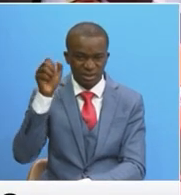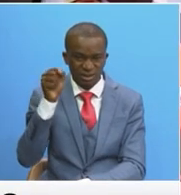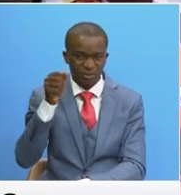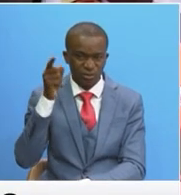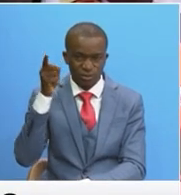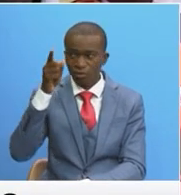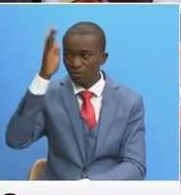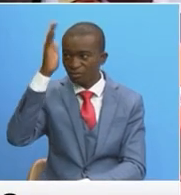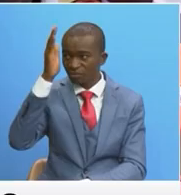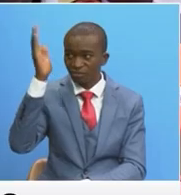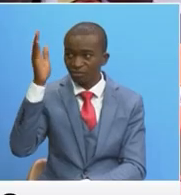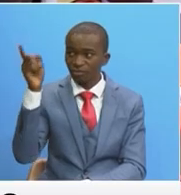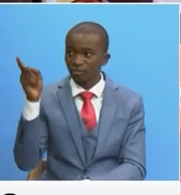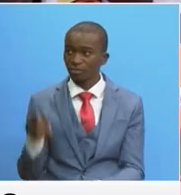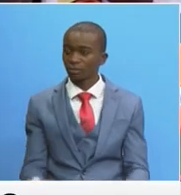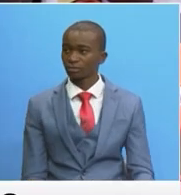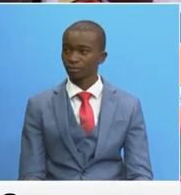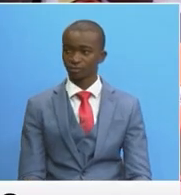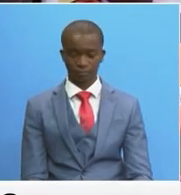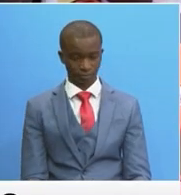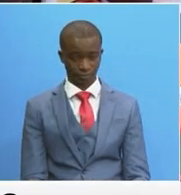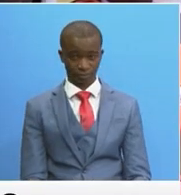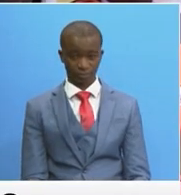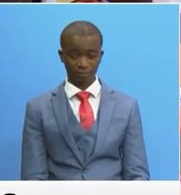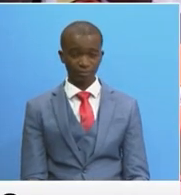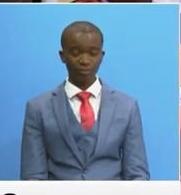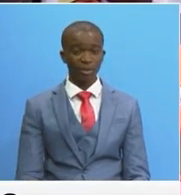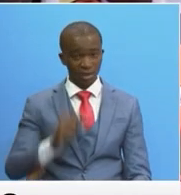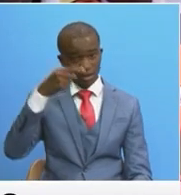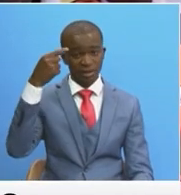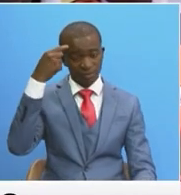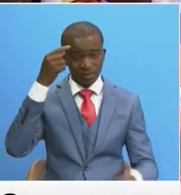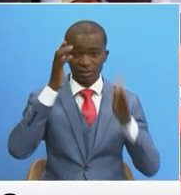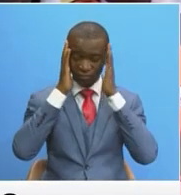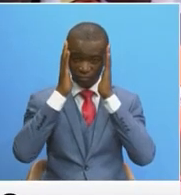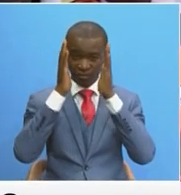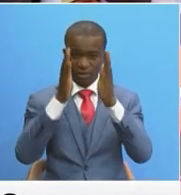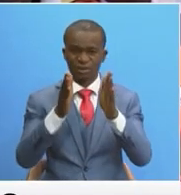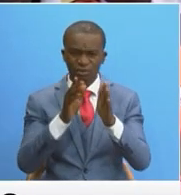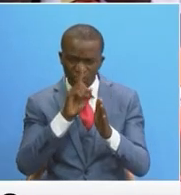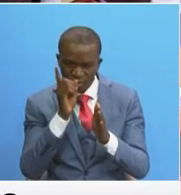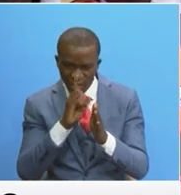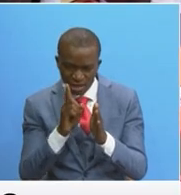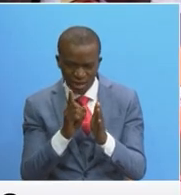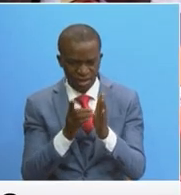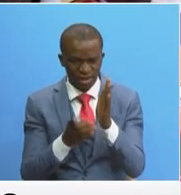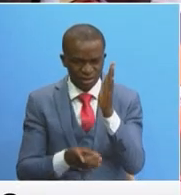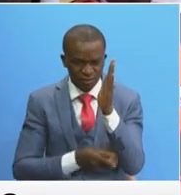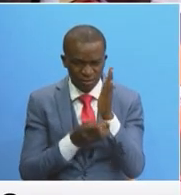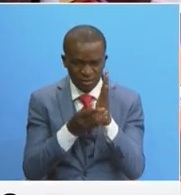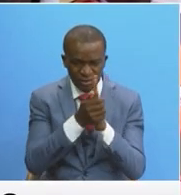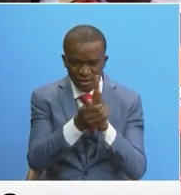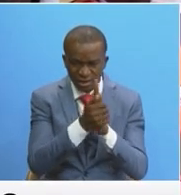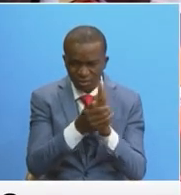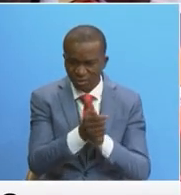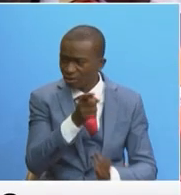Beauty Undipiri. The government has prioritized skills development. Therefore, government through the Constituency Development